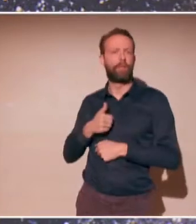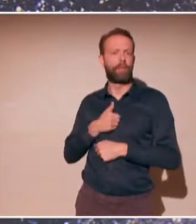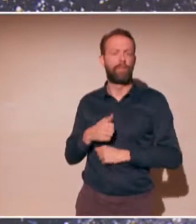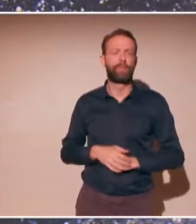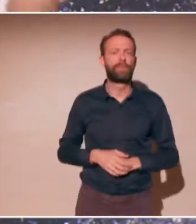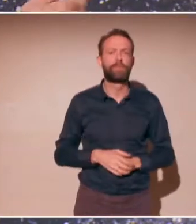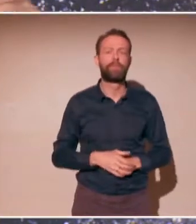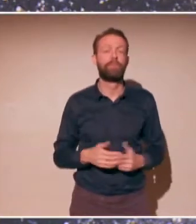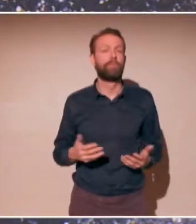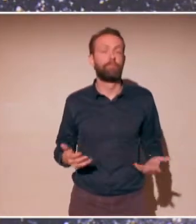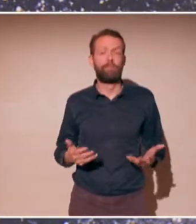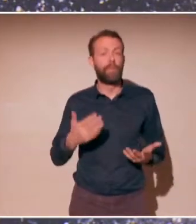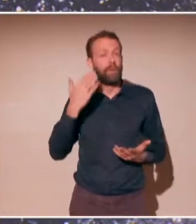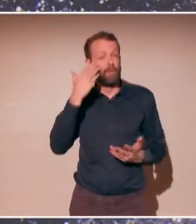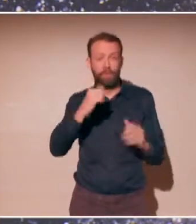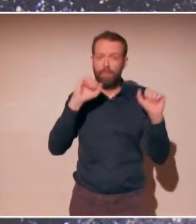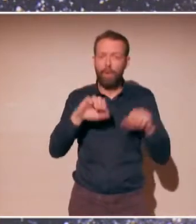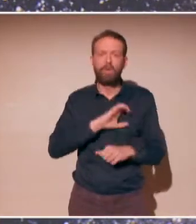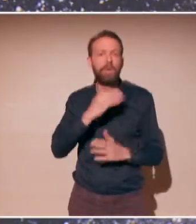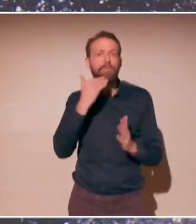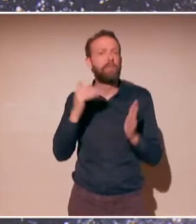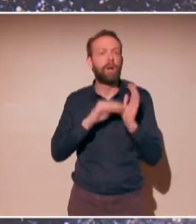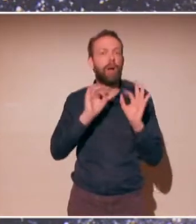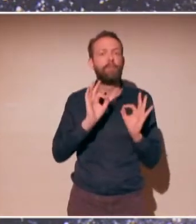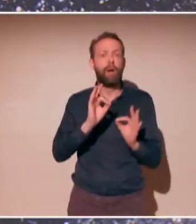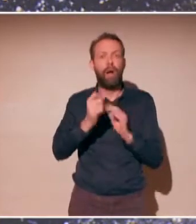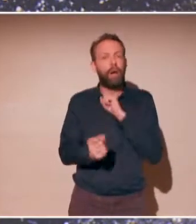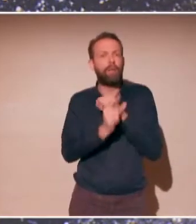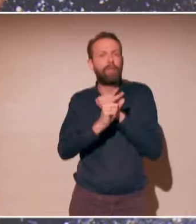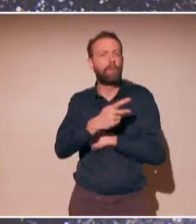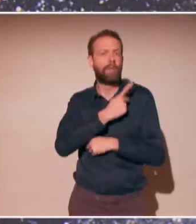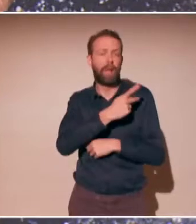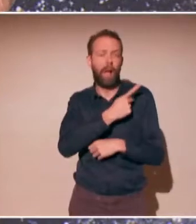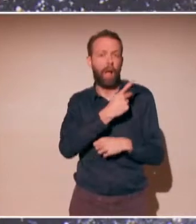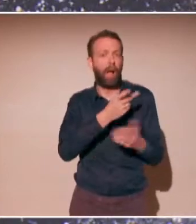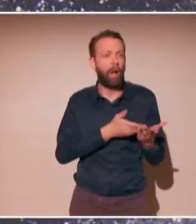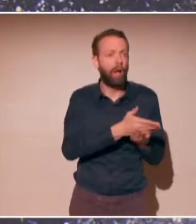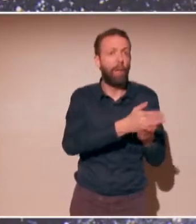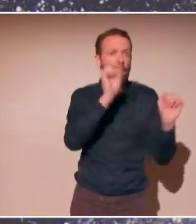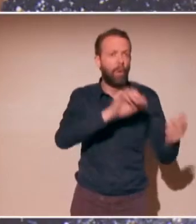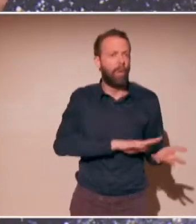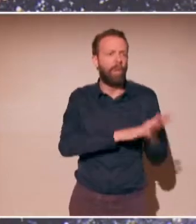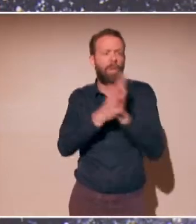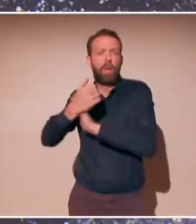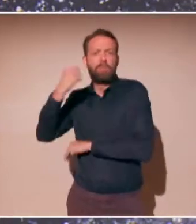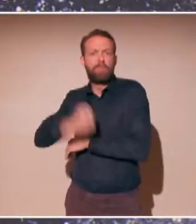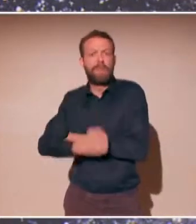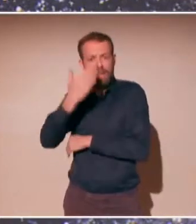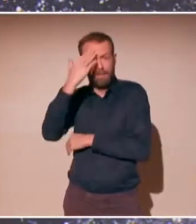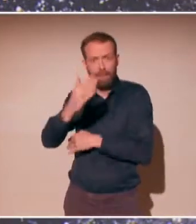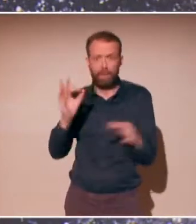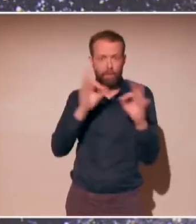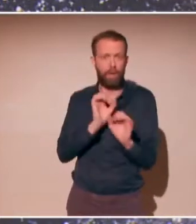is anonymous. So this keeps confidentiality. So this morning, you could see that that could